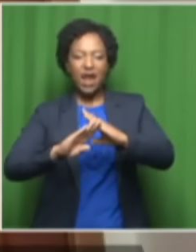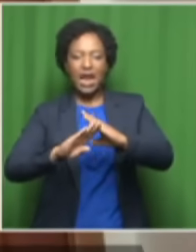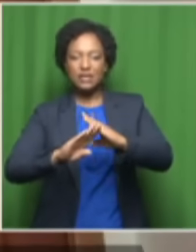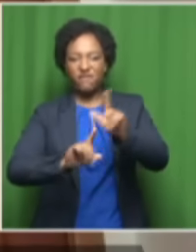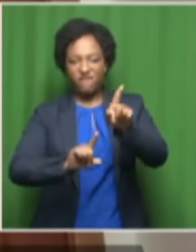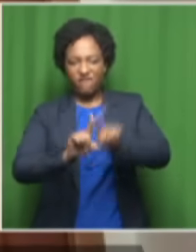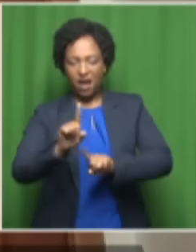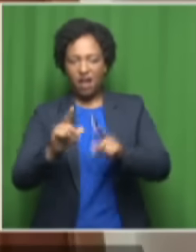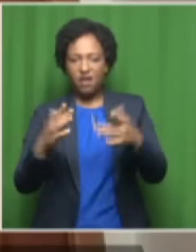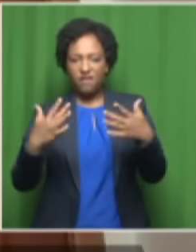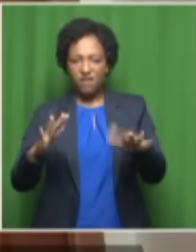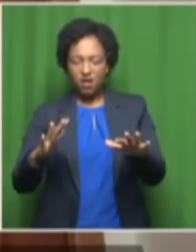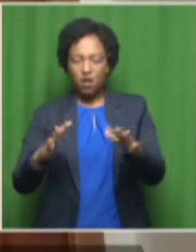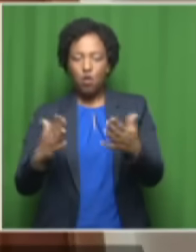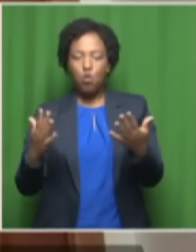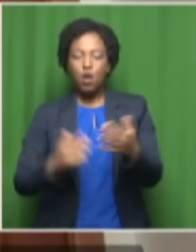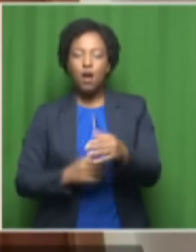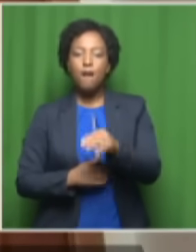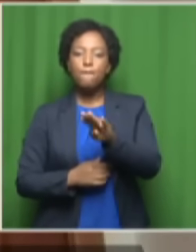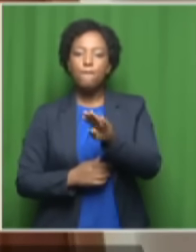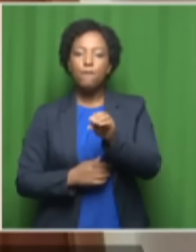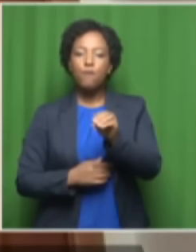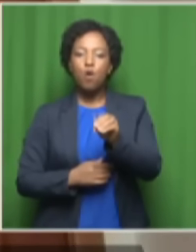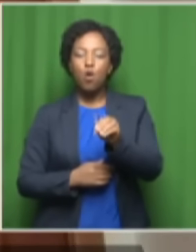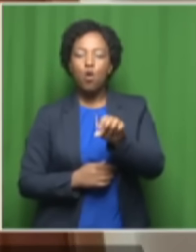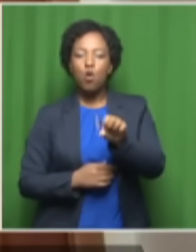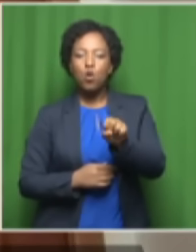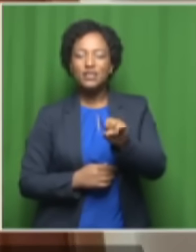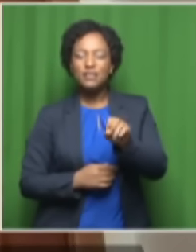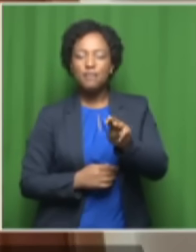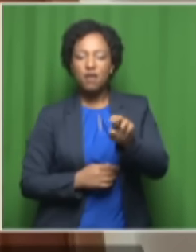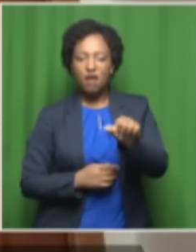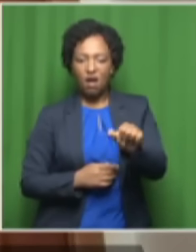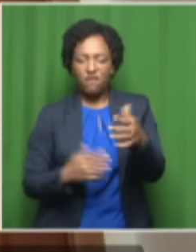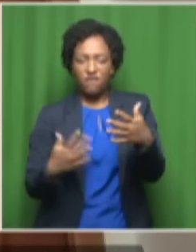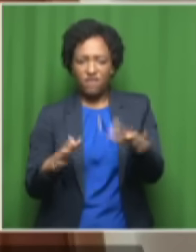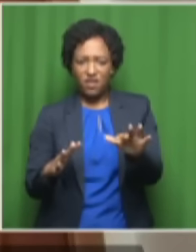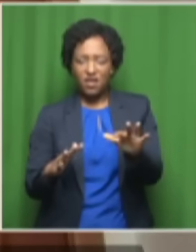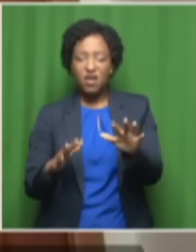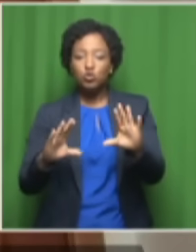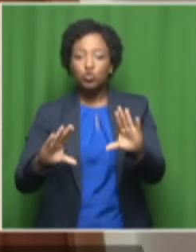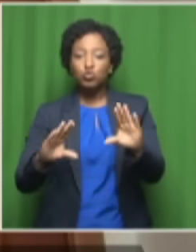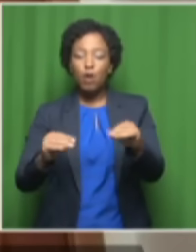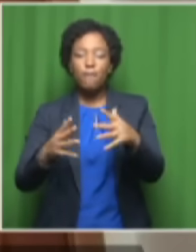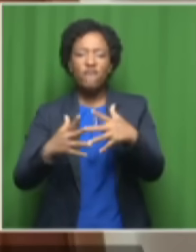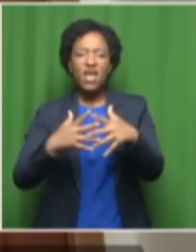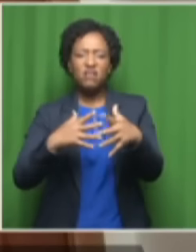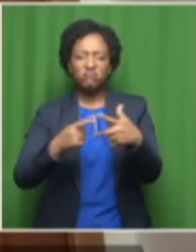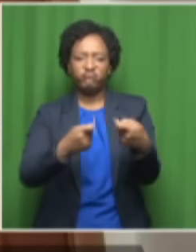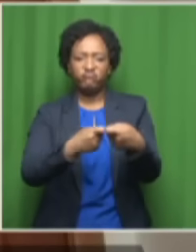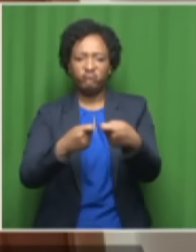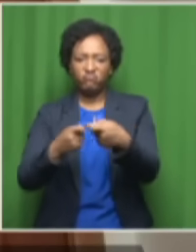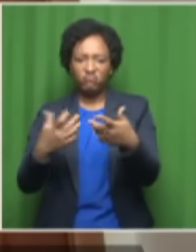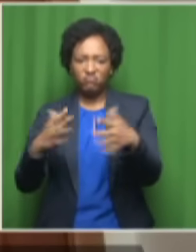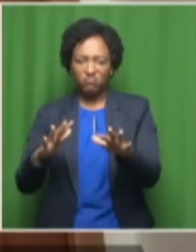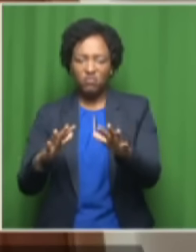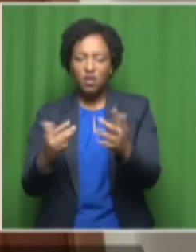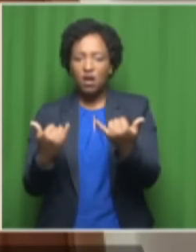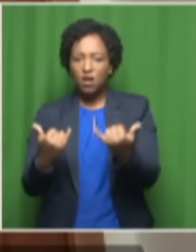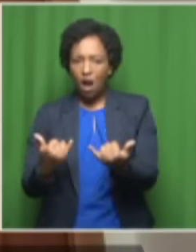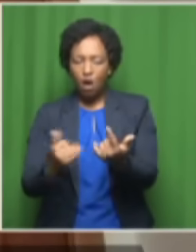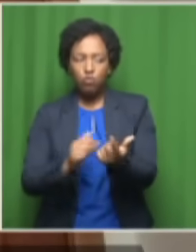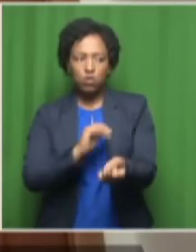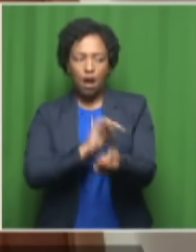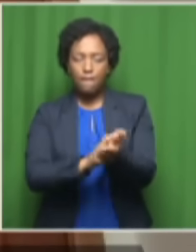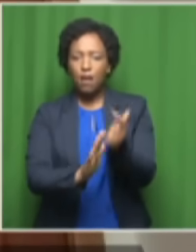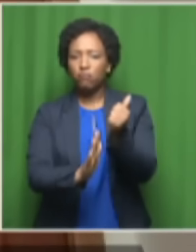in Bosnia and failed to grant the provisional measures that would have stopped the fighting in Bosnia. And then a genocide happened.